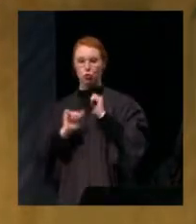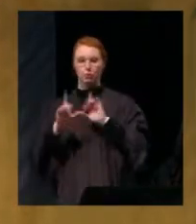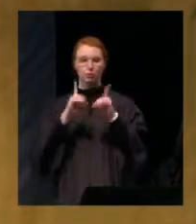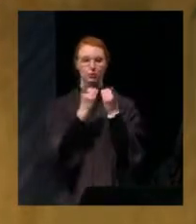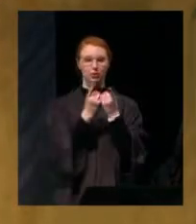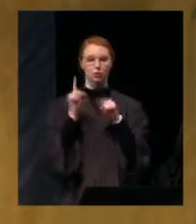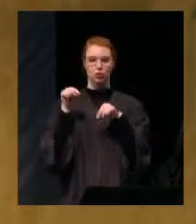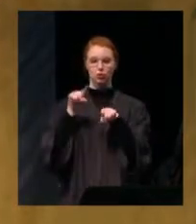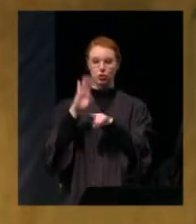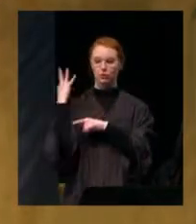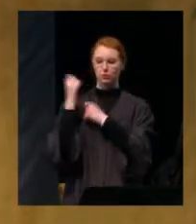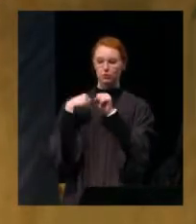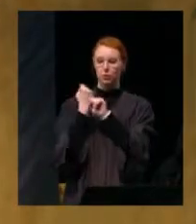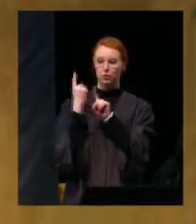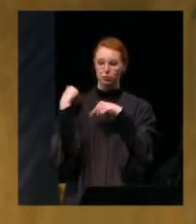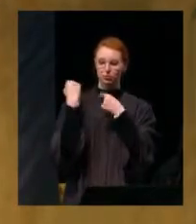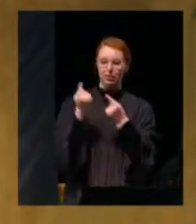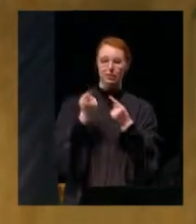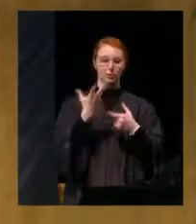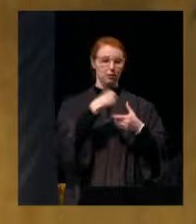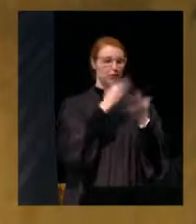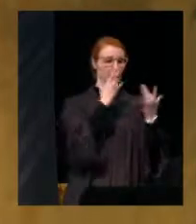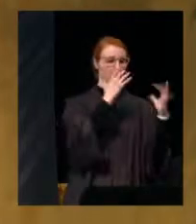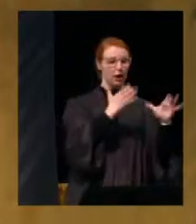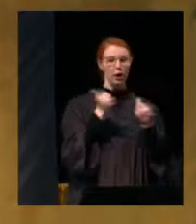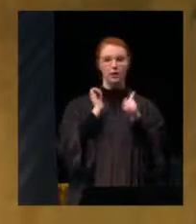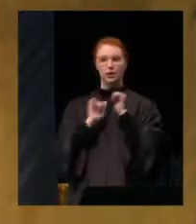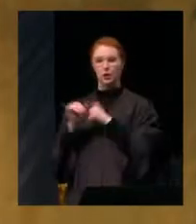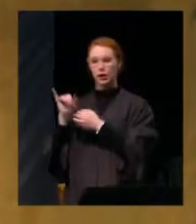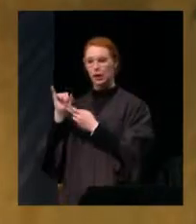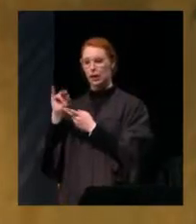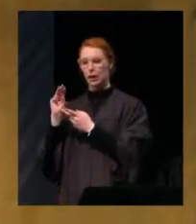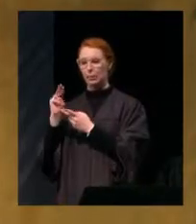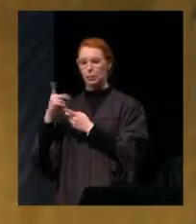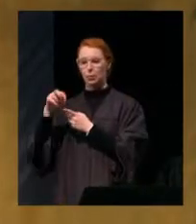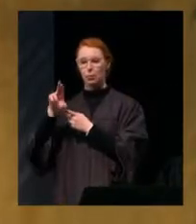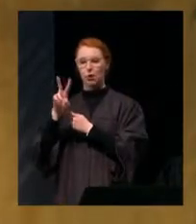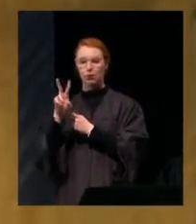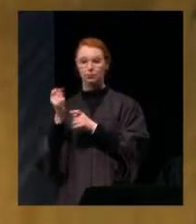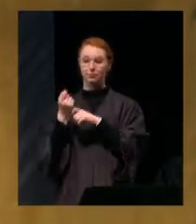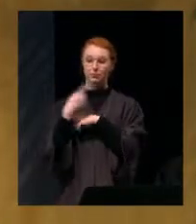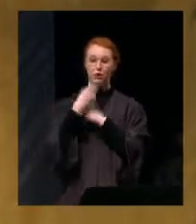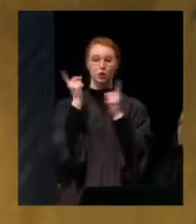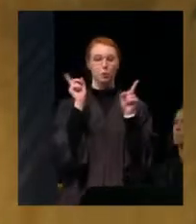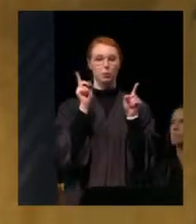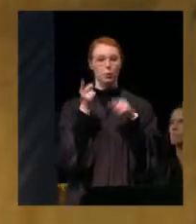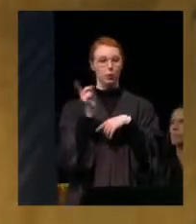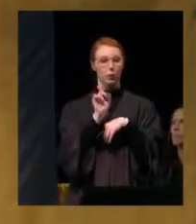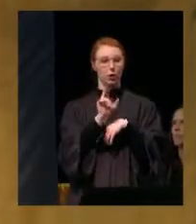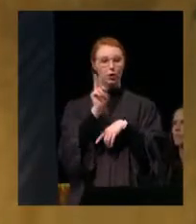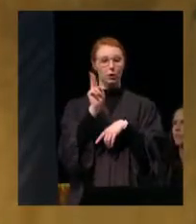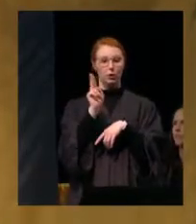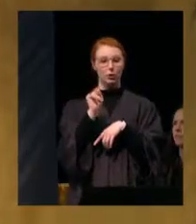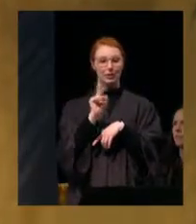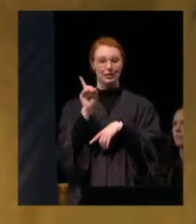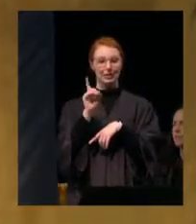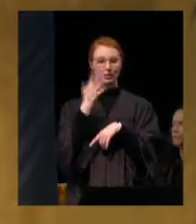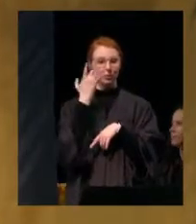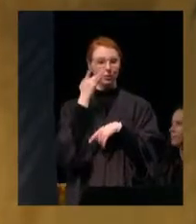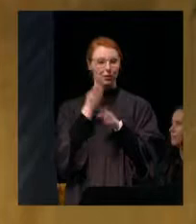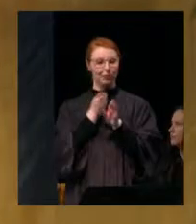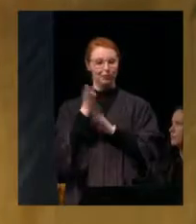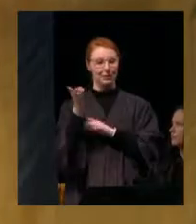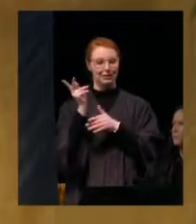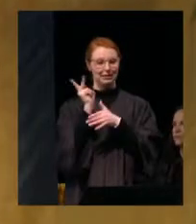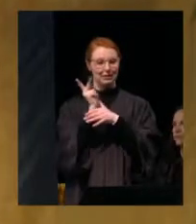South, being involved in theater, choir, and improv. Next year, Blaze will be attending the University of North Dakota to major in